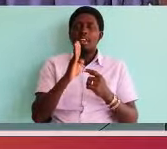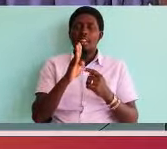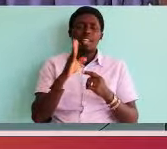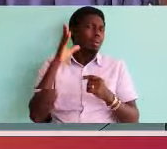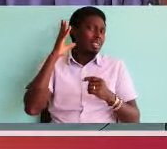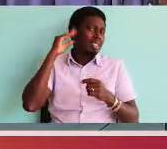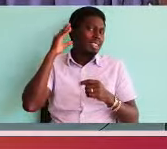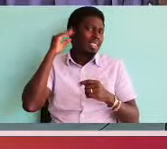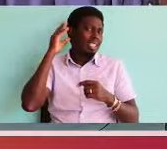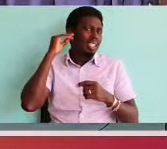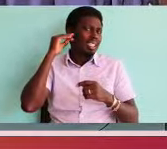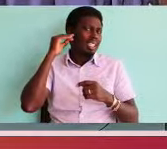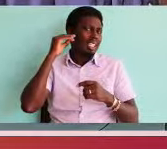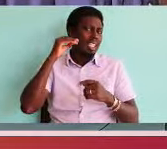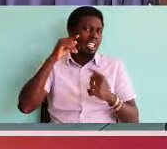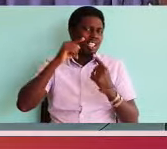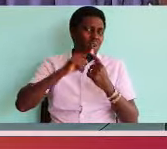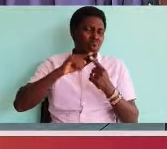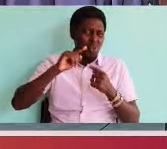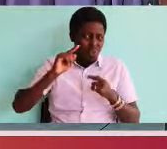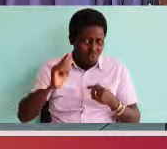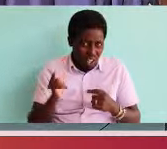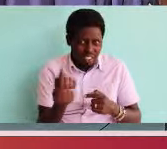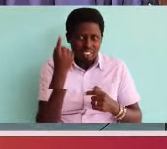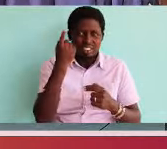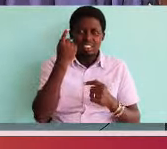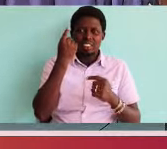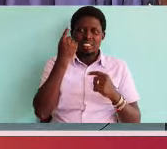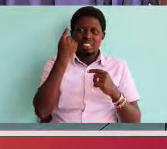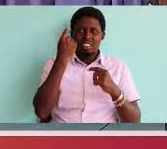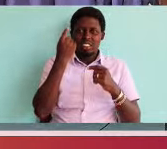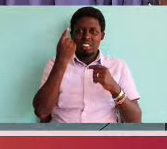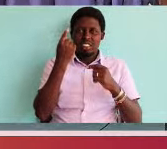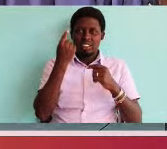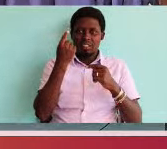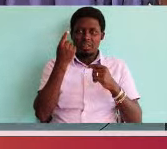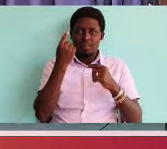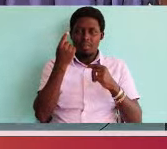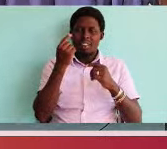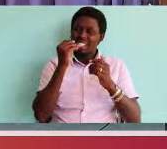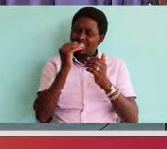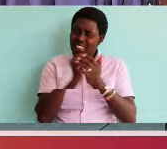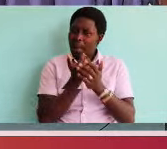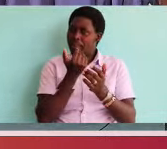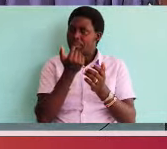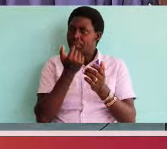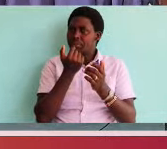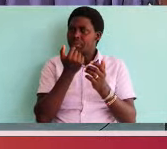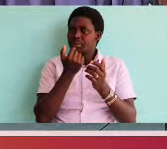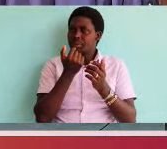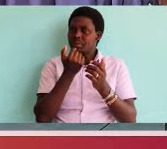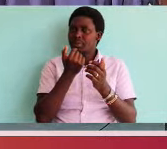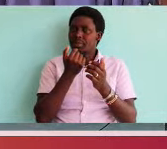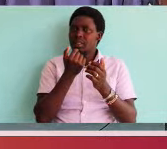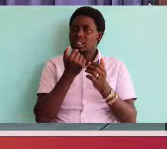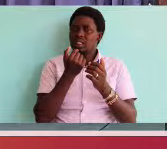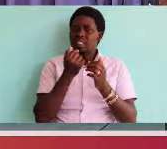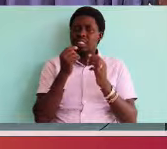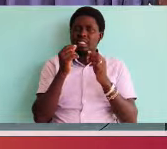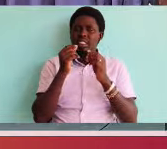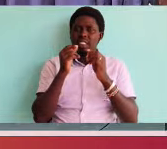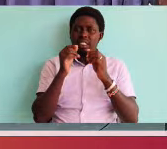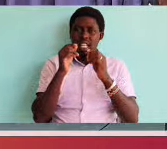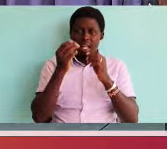our first sermon by our senior pastor about some of the ridiculous sermons you have heard